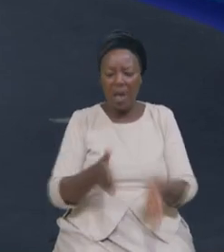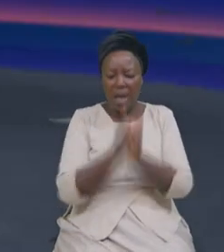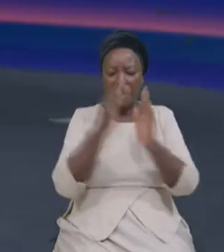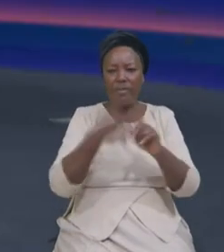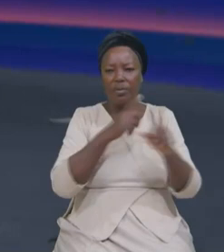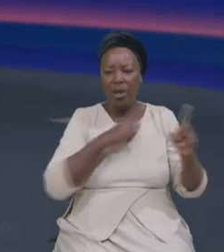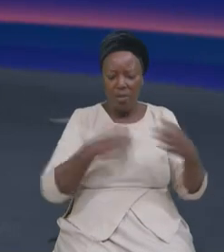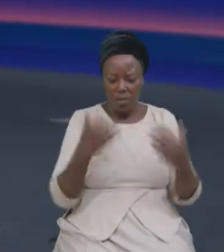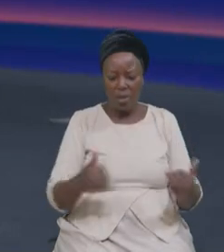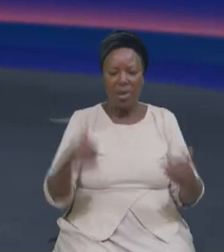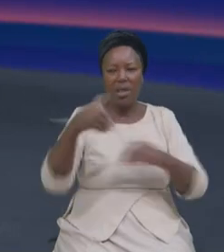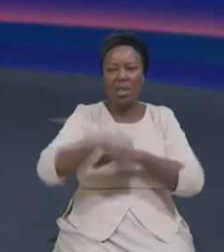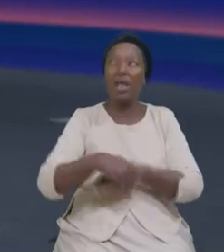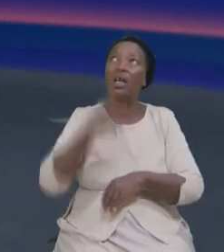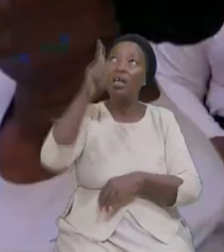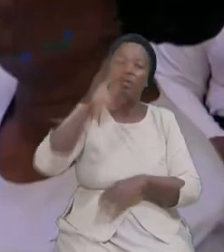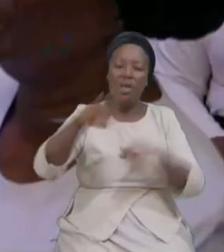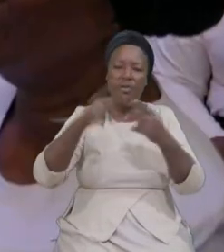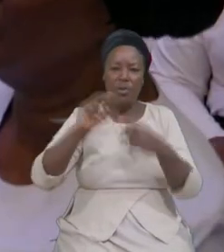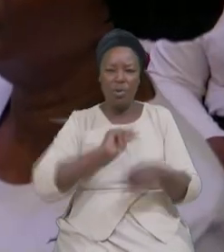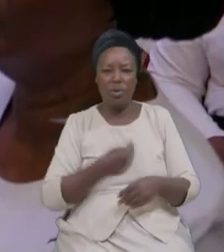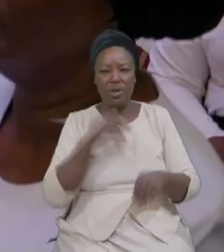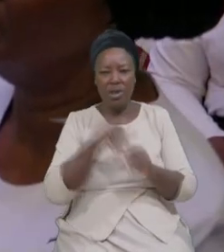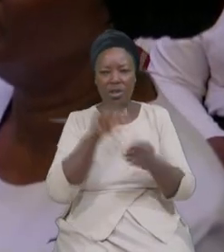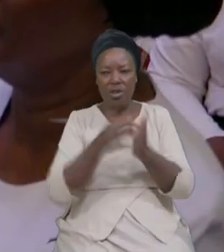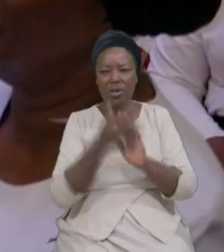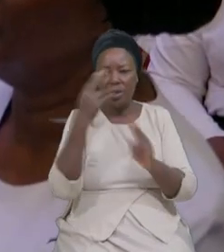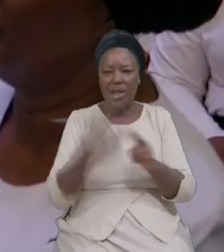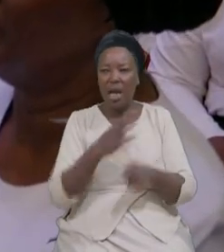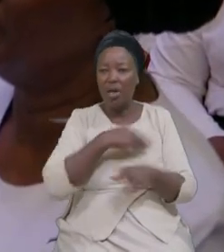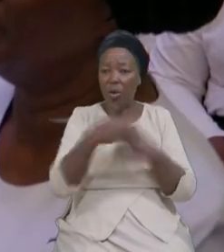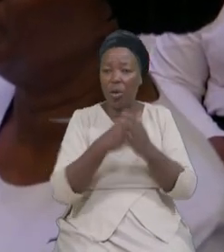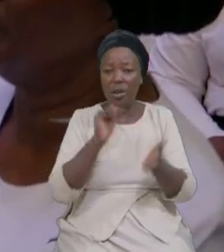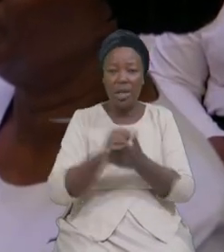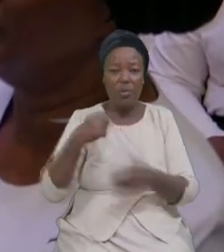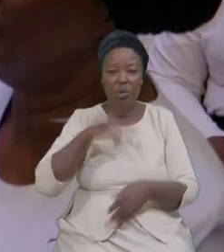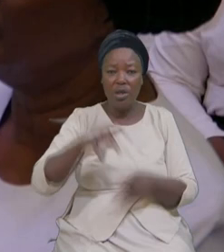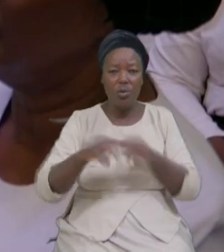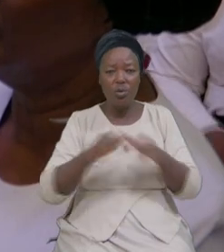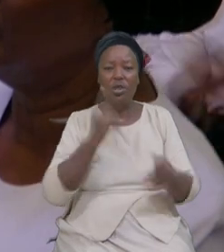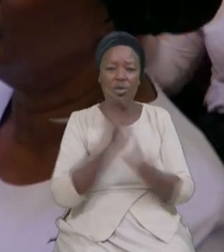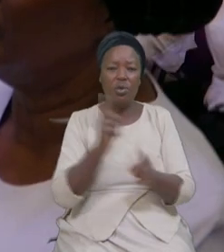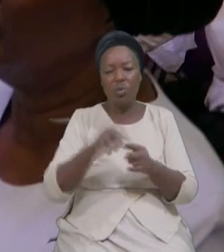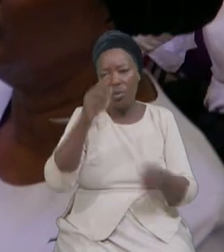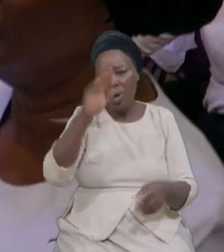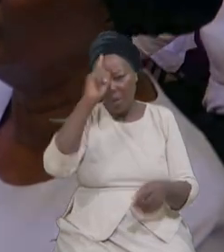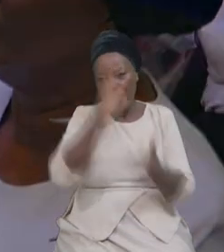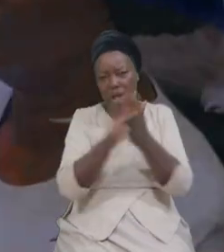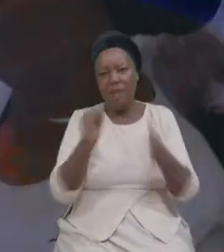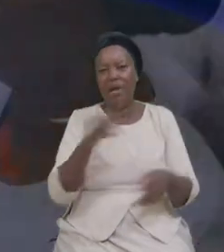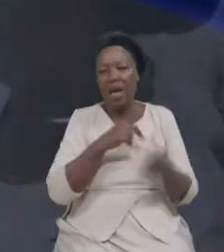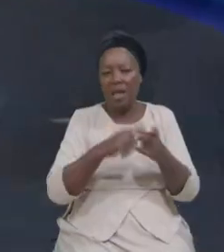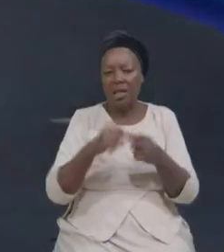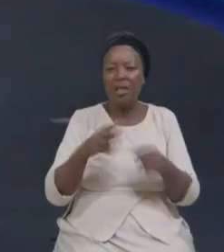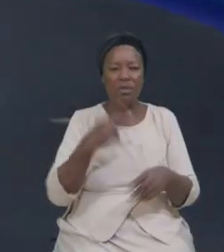tonight, he will grant unto us. All we need to do is believe. Look at the experience of Abraham in